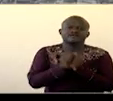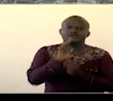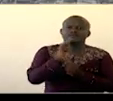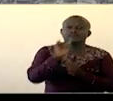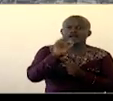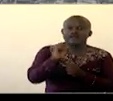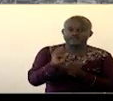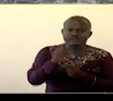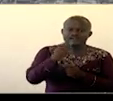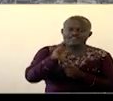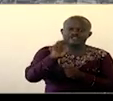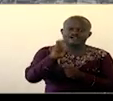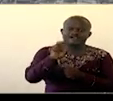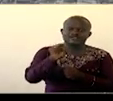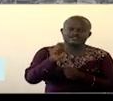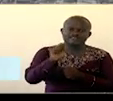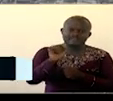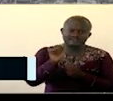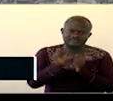biodiversity,